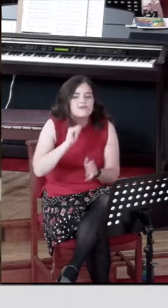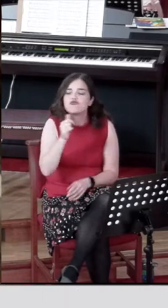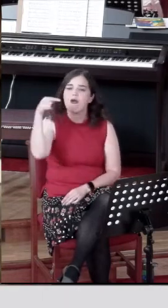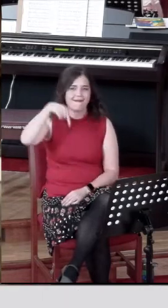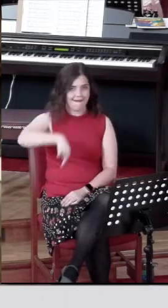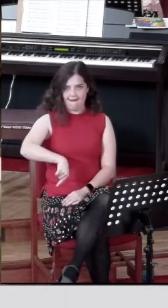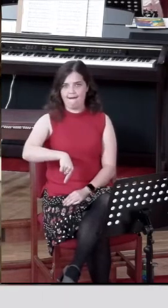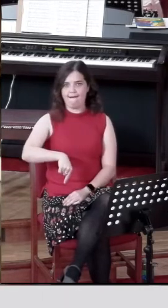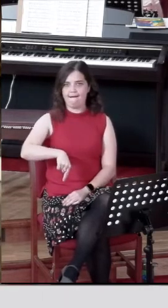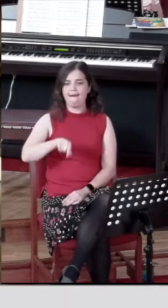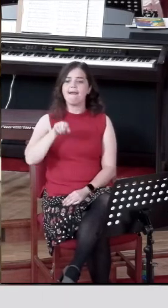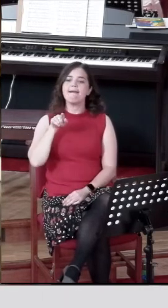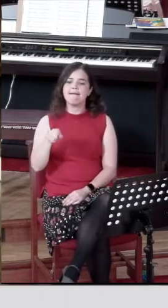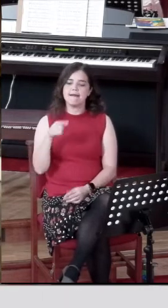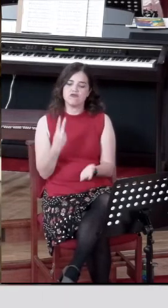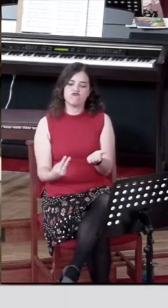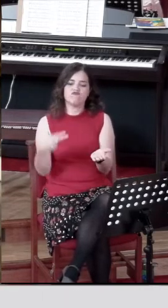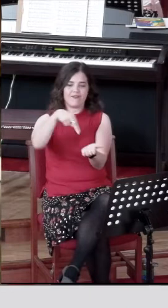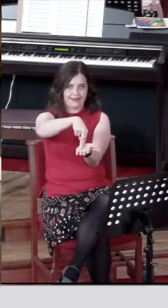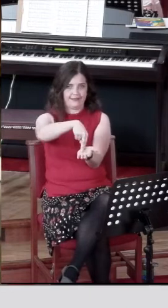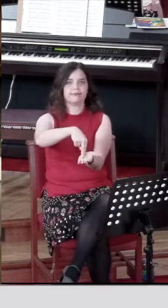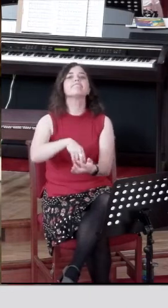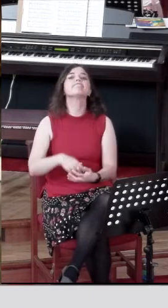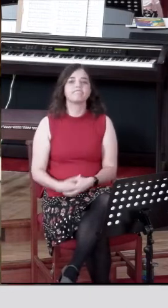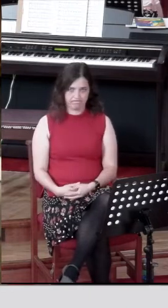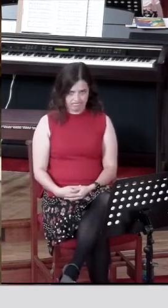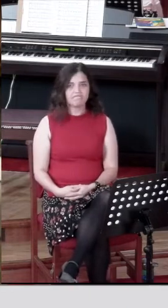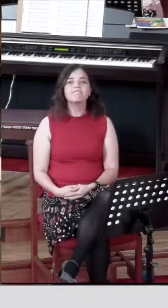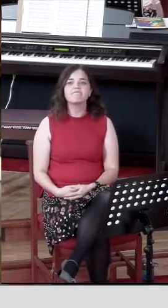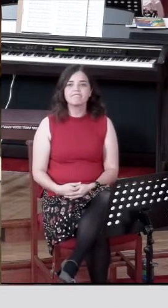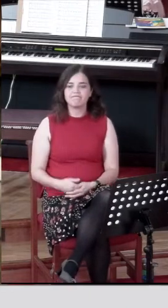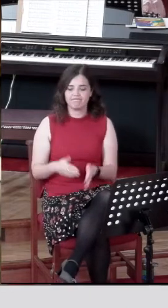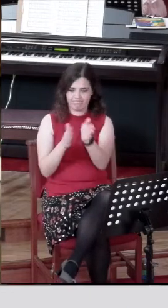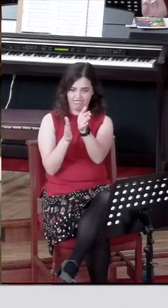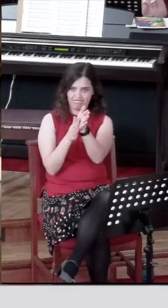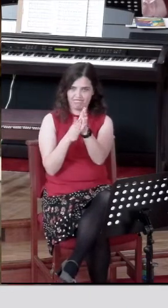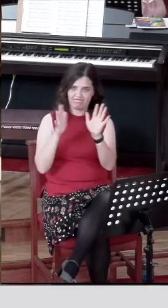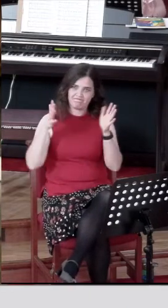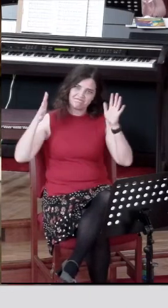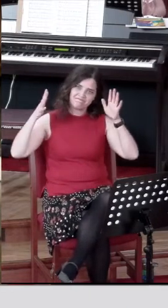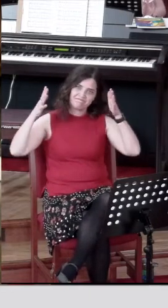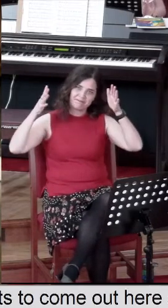not here. He has risen. Luke.